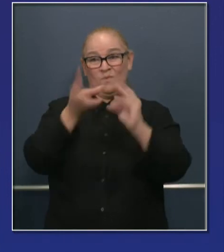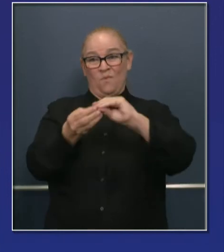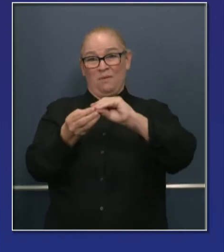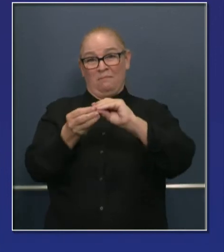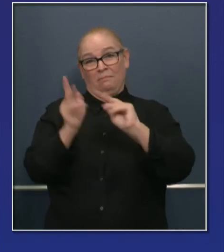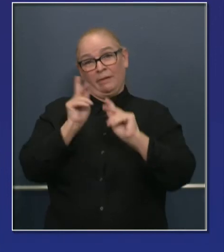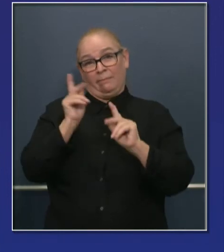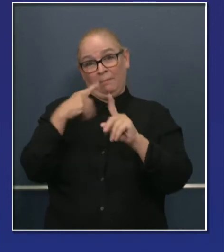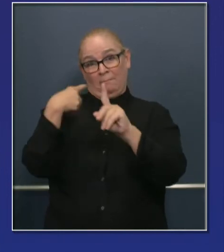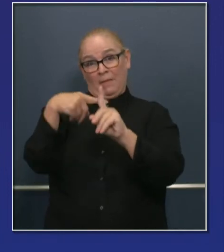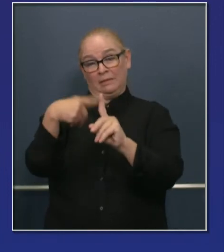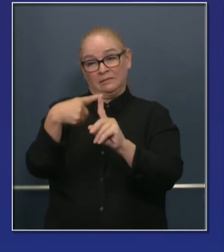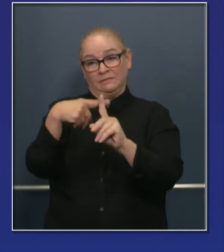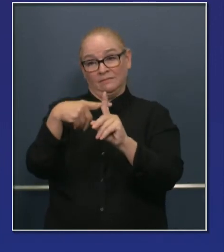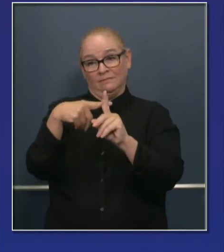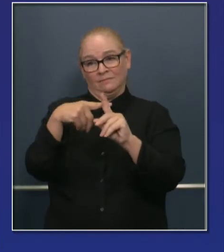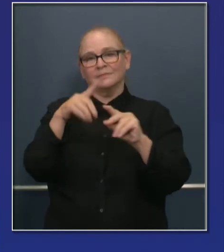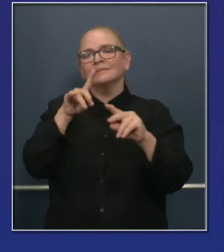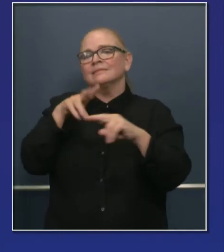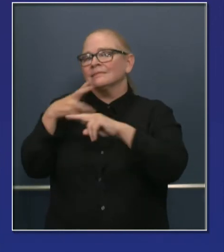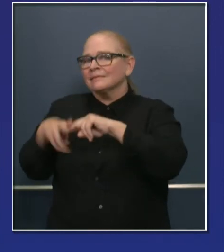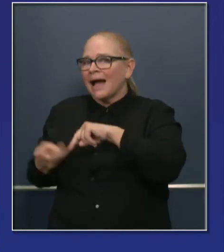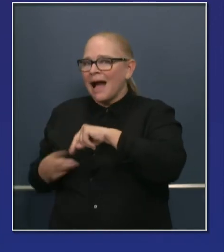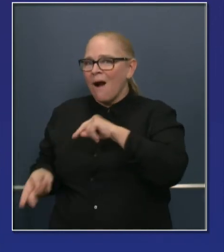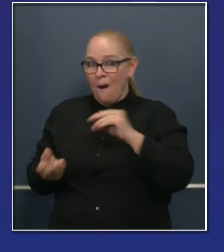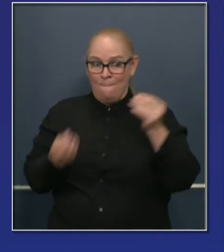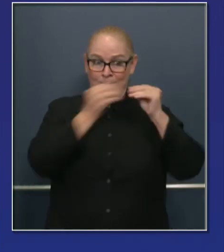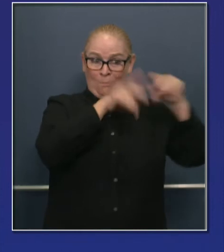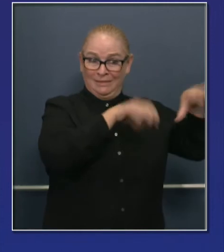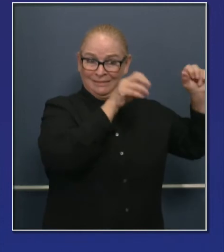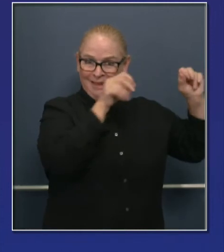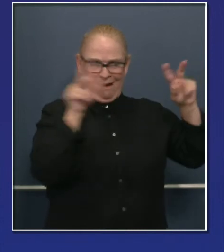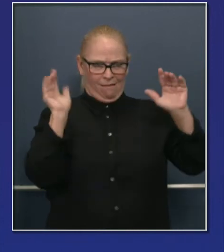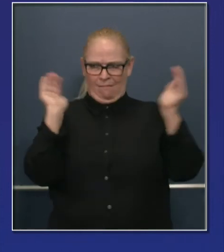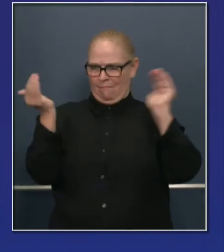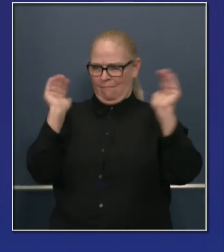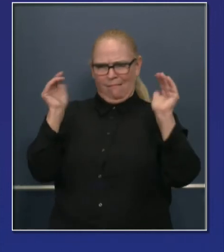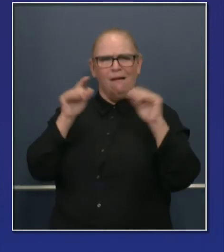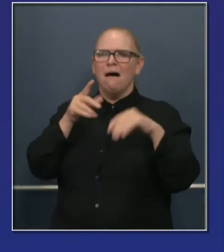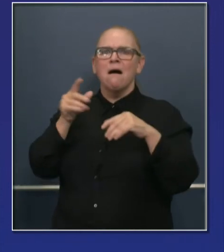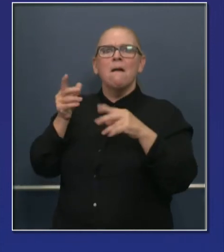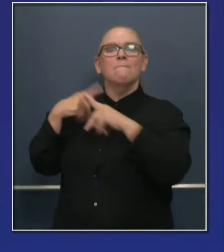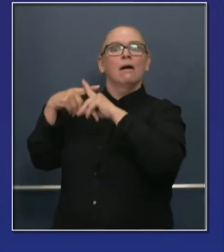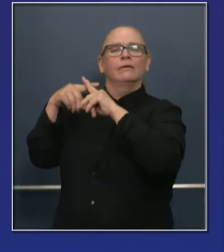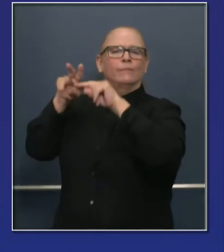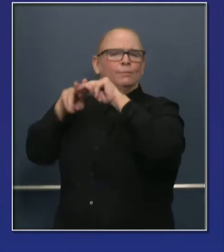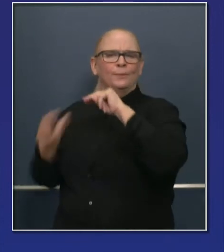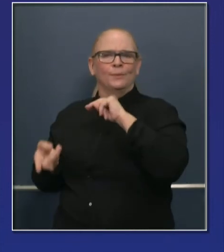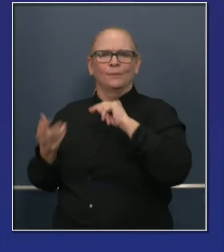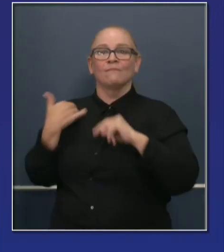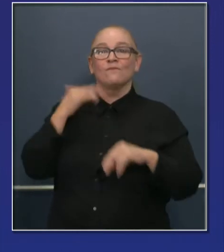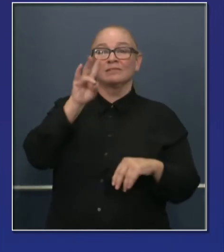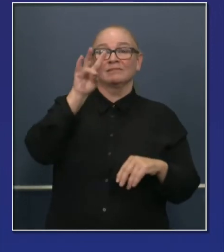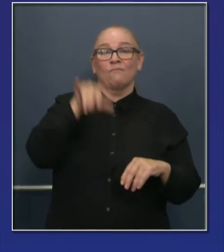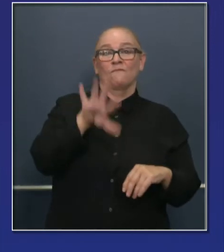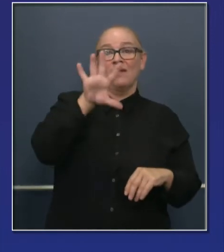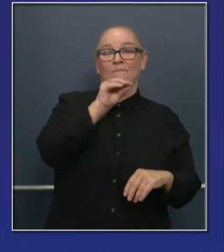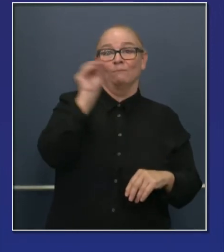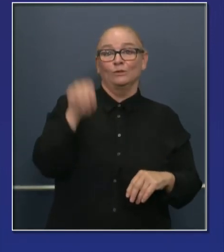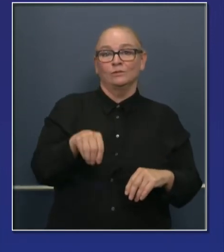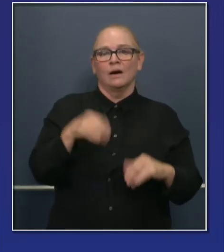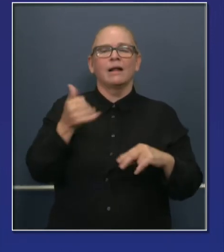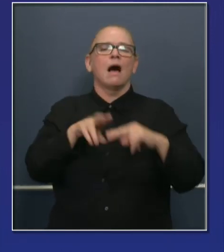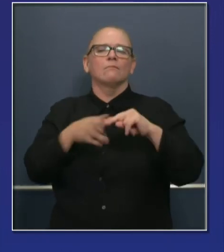is now going down. We have gone down to 7%. This reflected in this slide over a 14-day